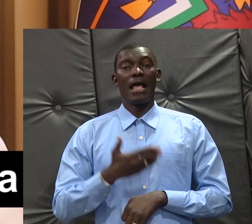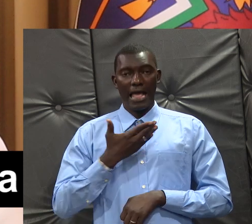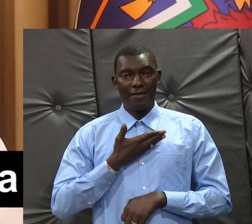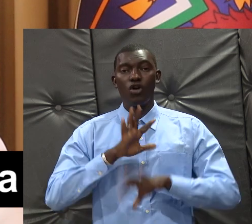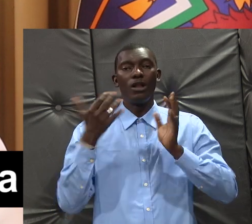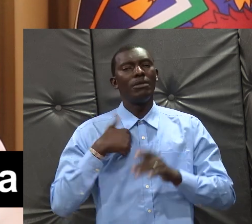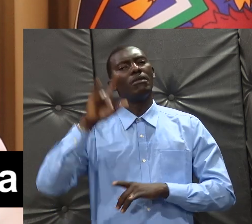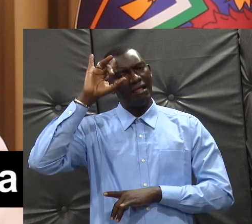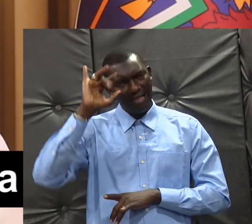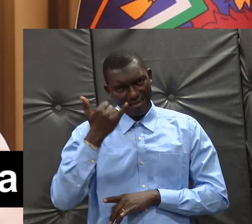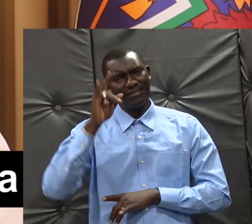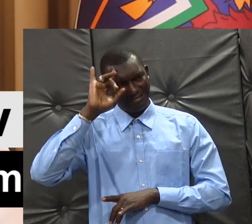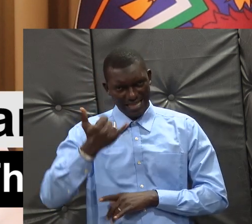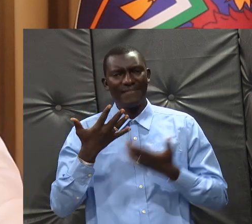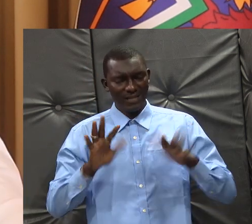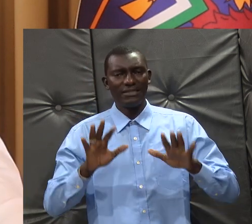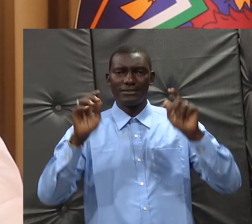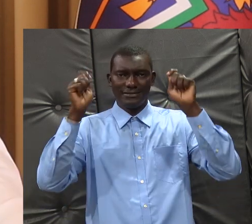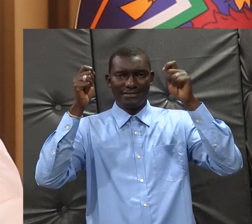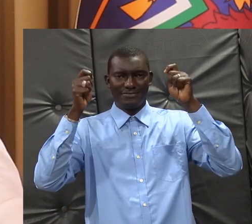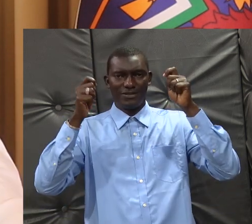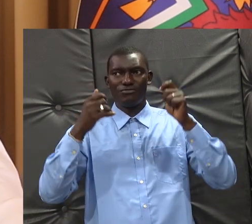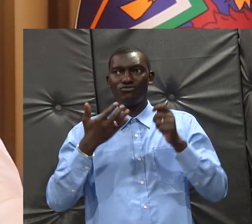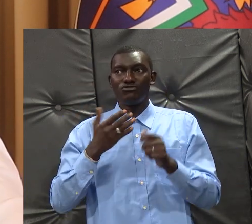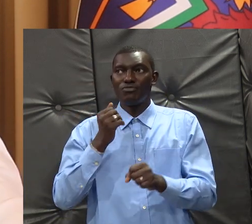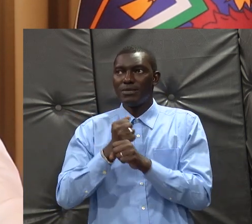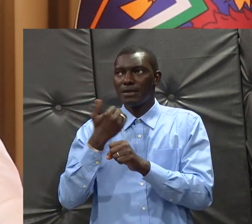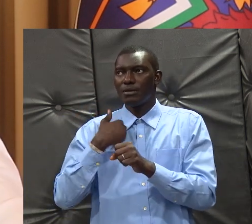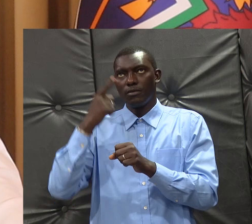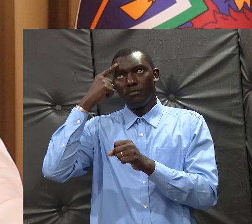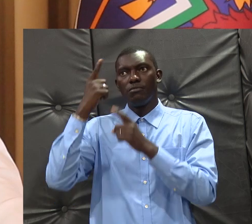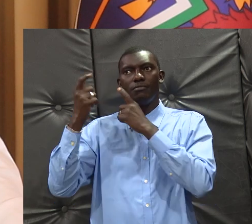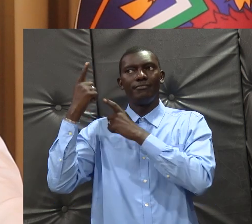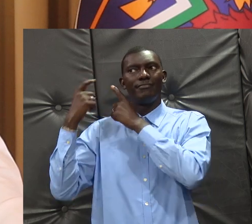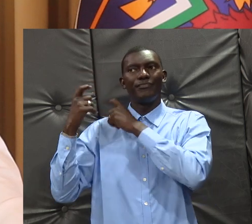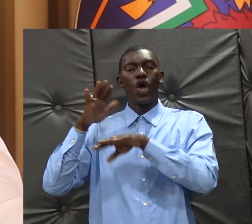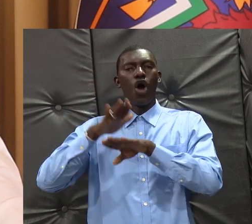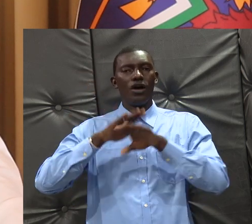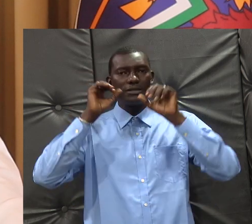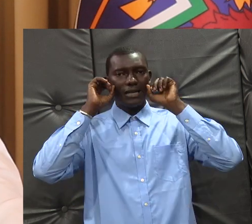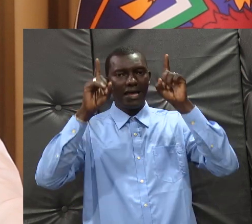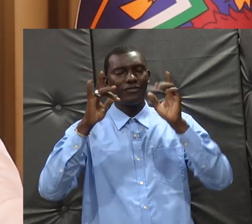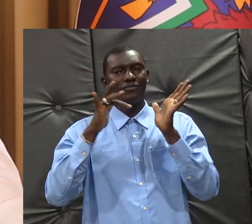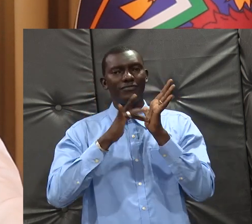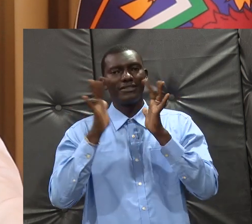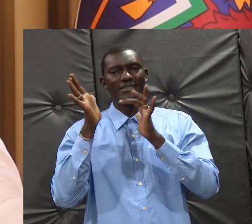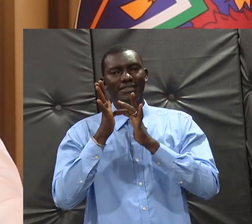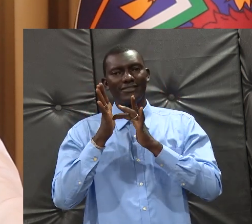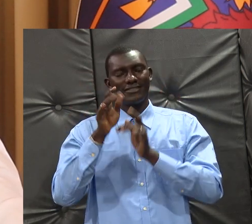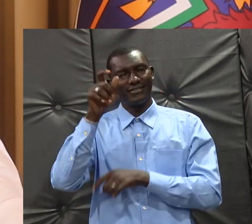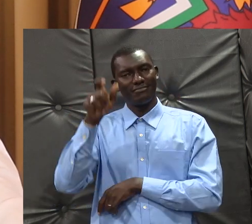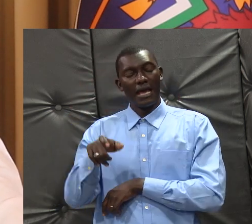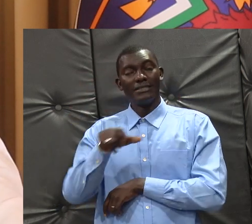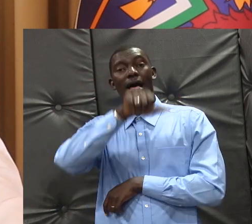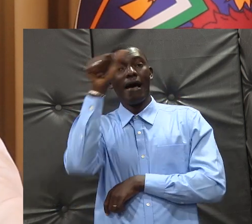Christmas should inspire reflection on the life of Jesus Christ and the teachings,